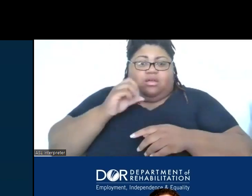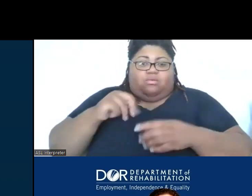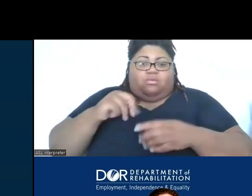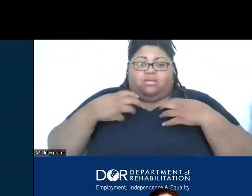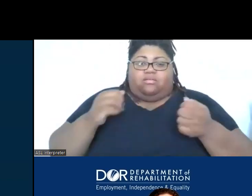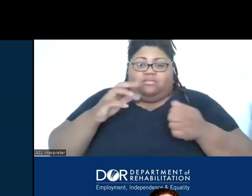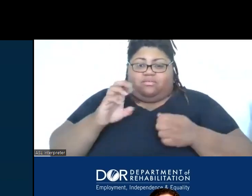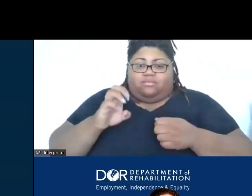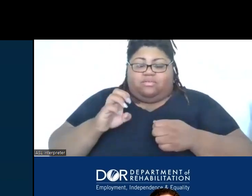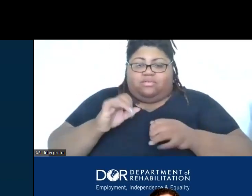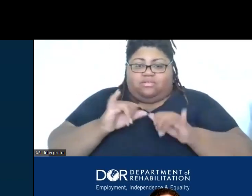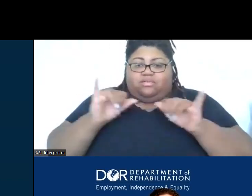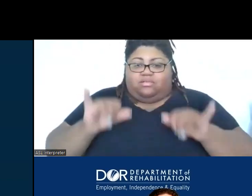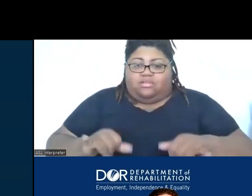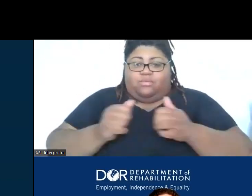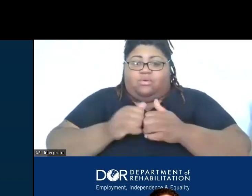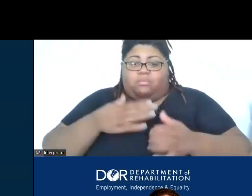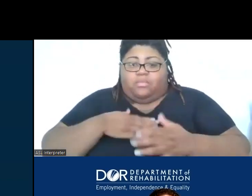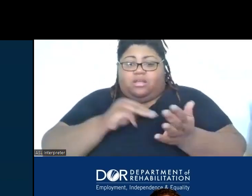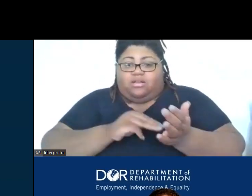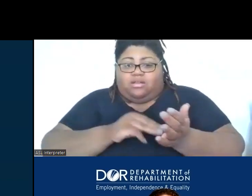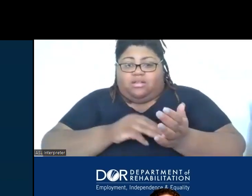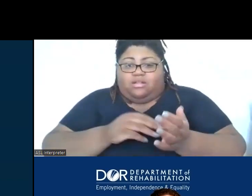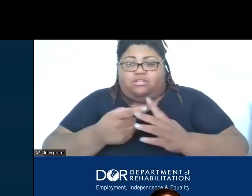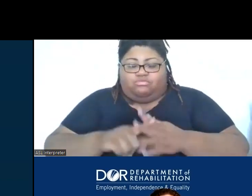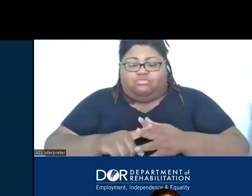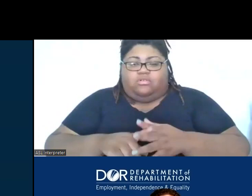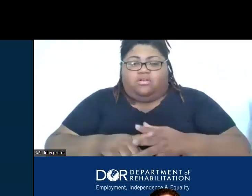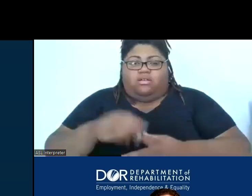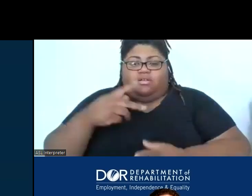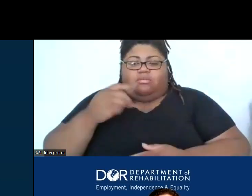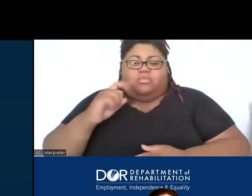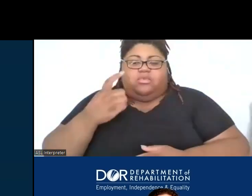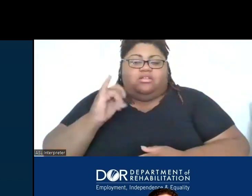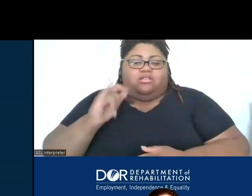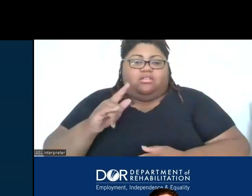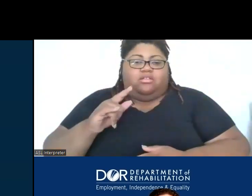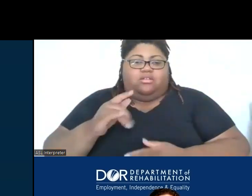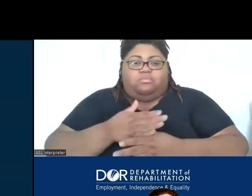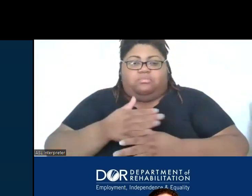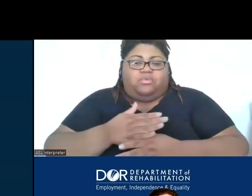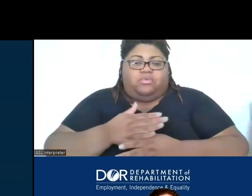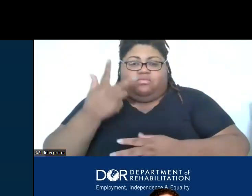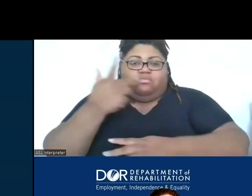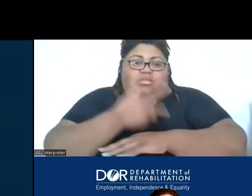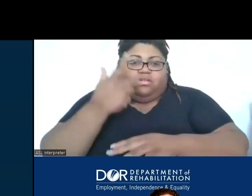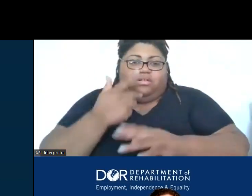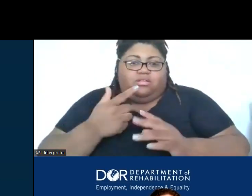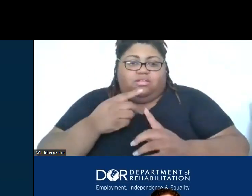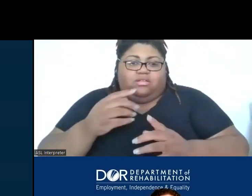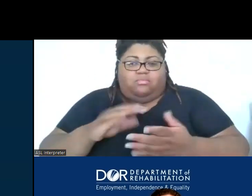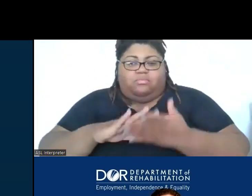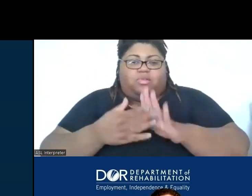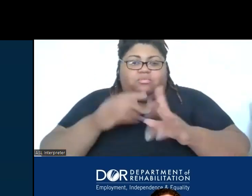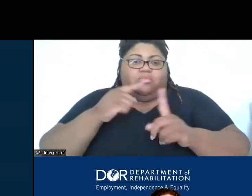physician, and was able to start Paxlovid within 3 days of testing positive. And I will say that even